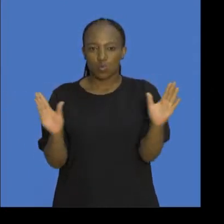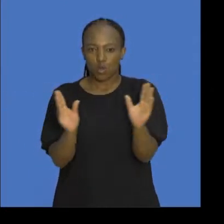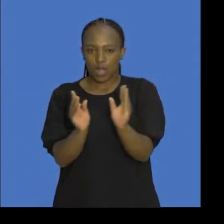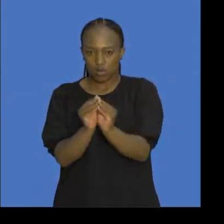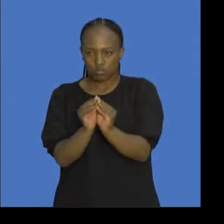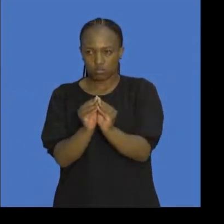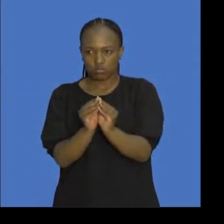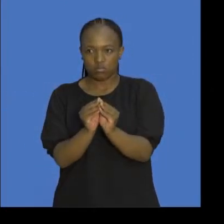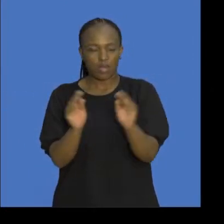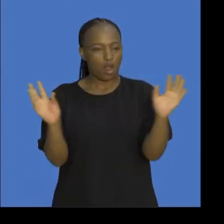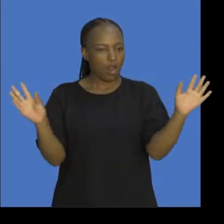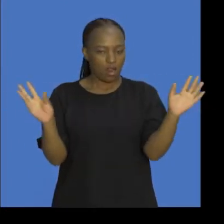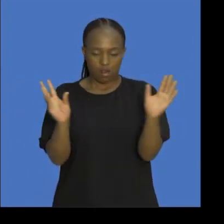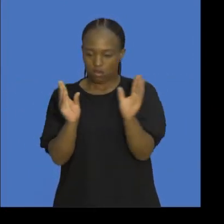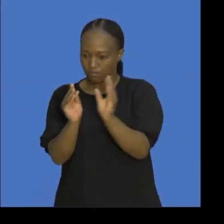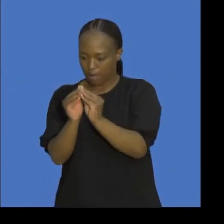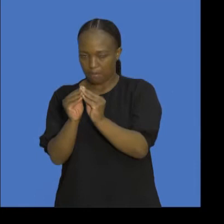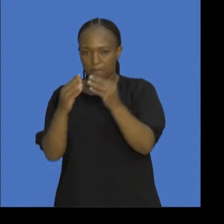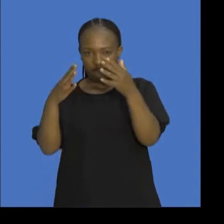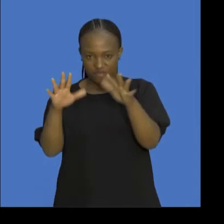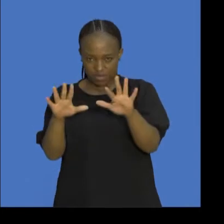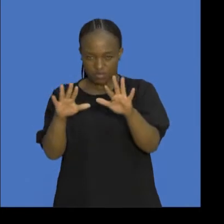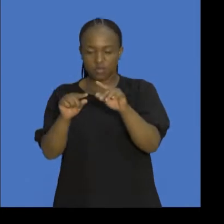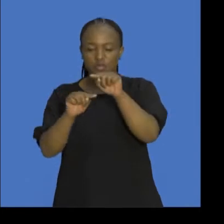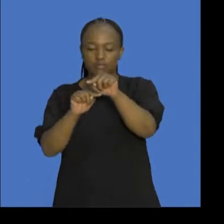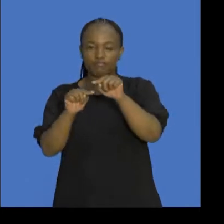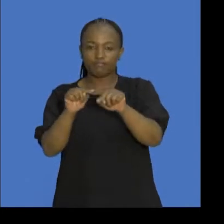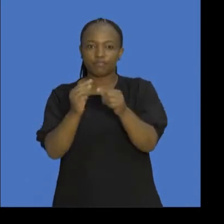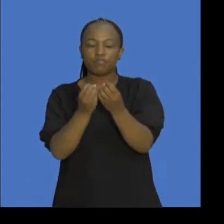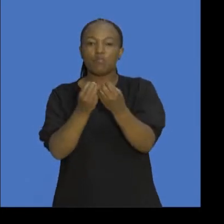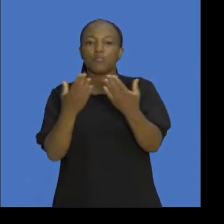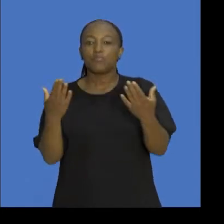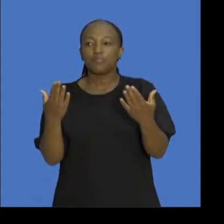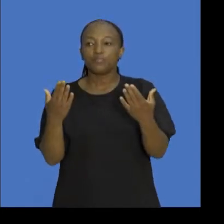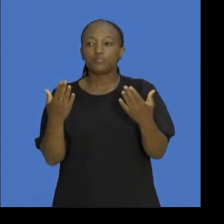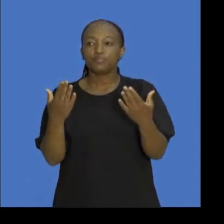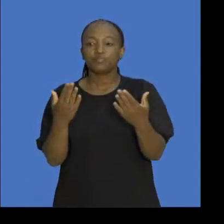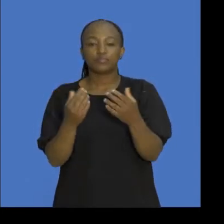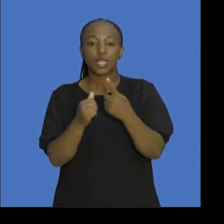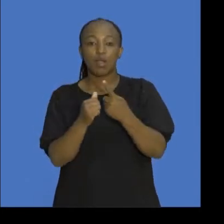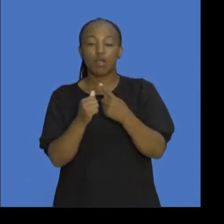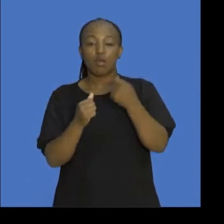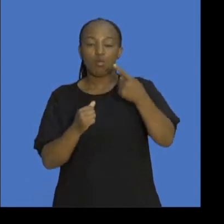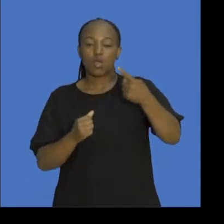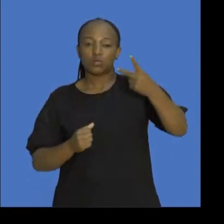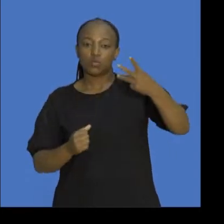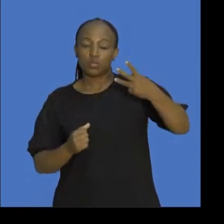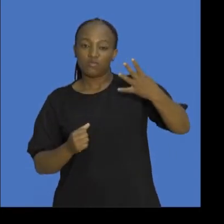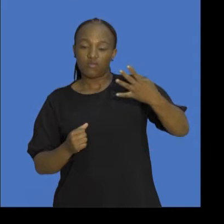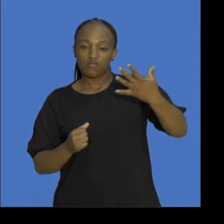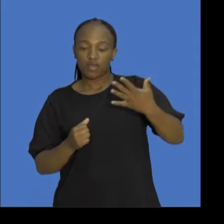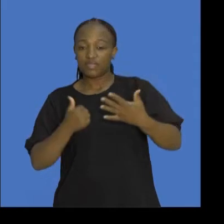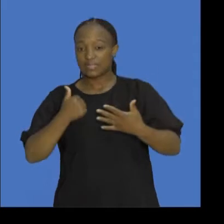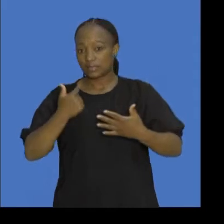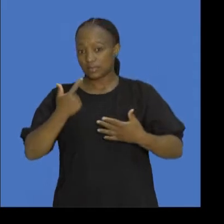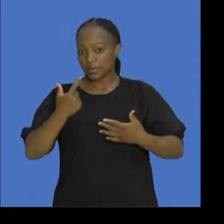divided. We have to add all this divided by how many? 1, 2, 3, 4, 5,